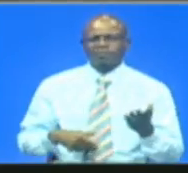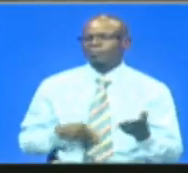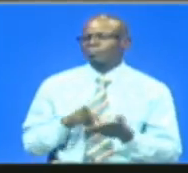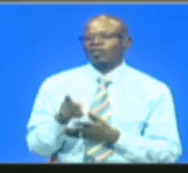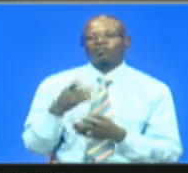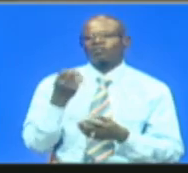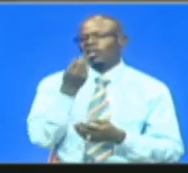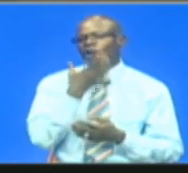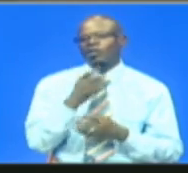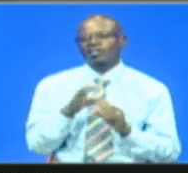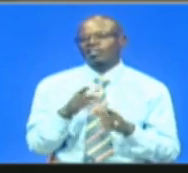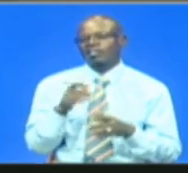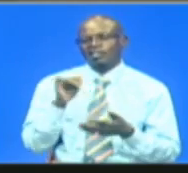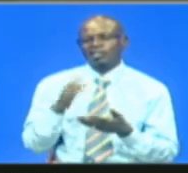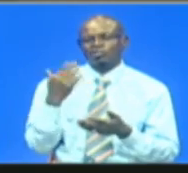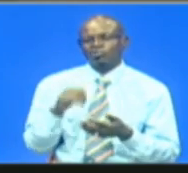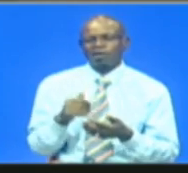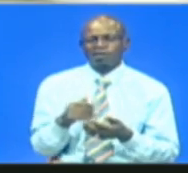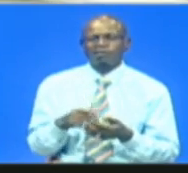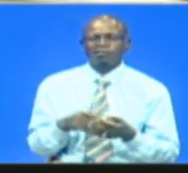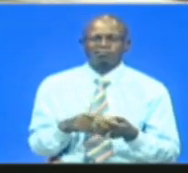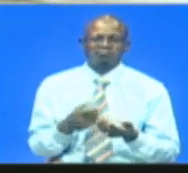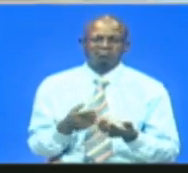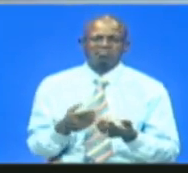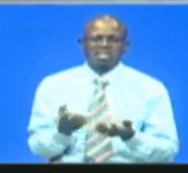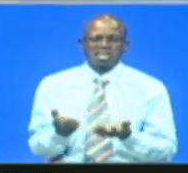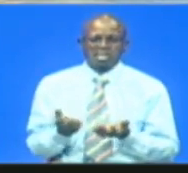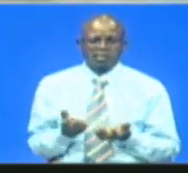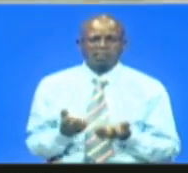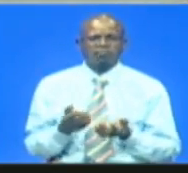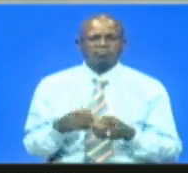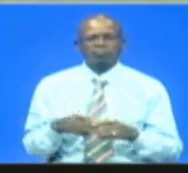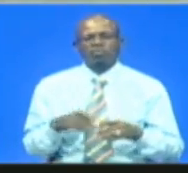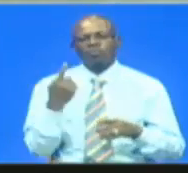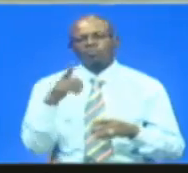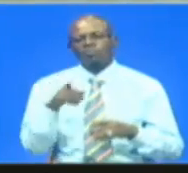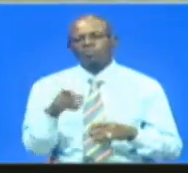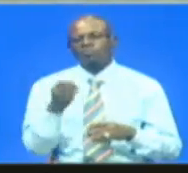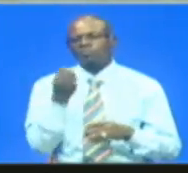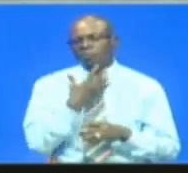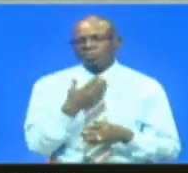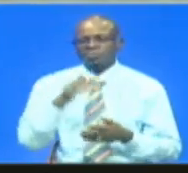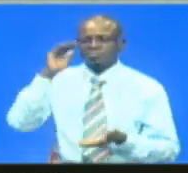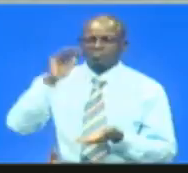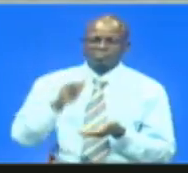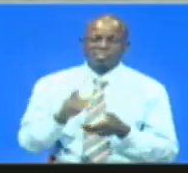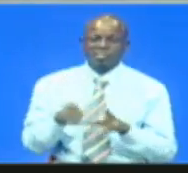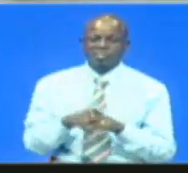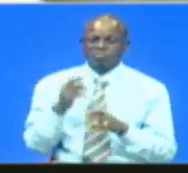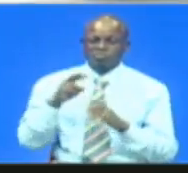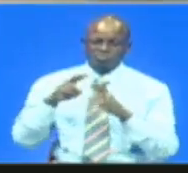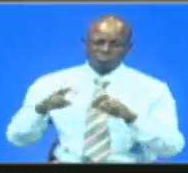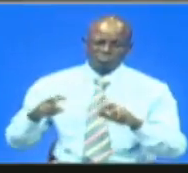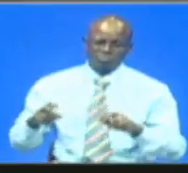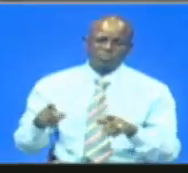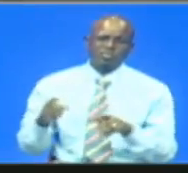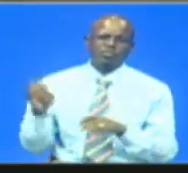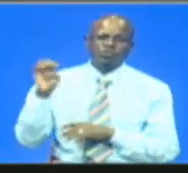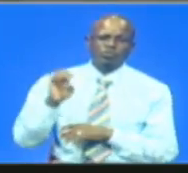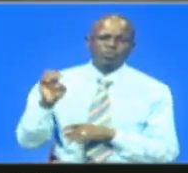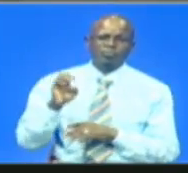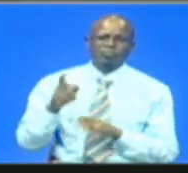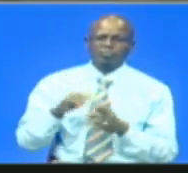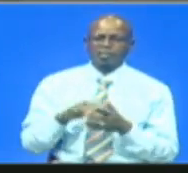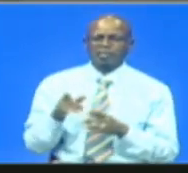that is why the demand and supply has really changed drastically. Also, if you check on the euro, the way the trend has gone, it has